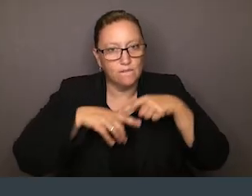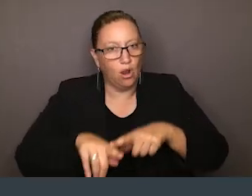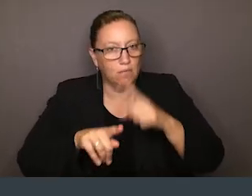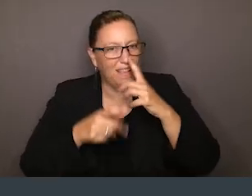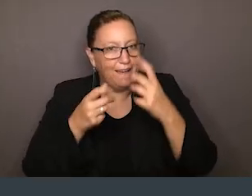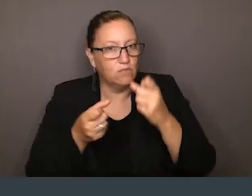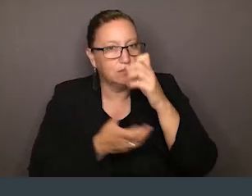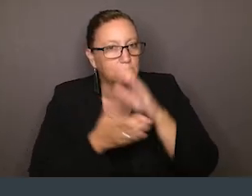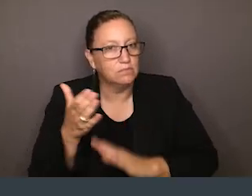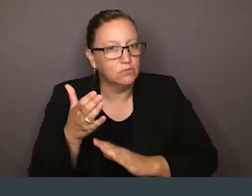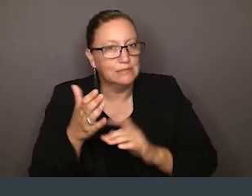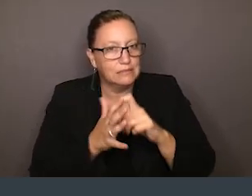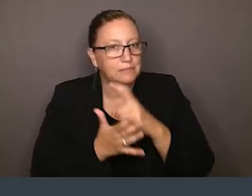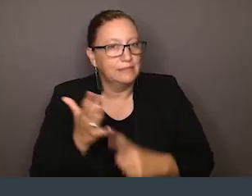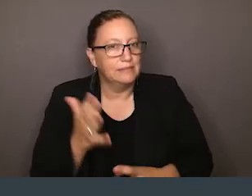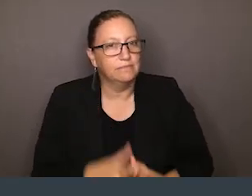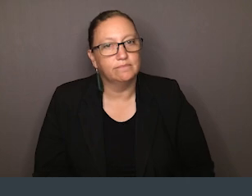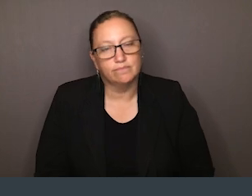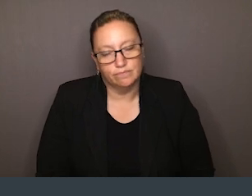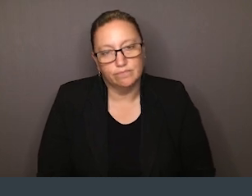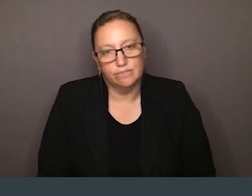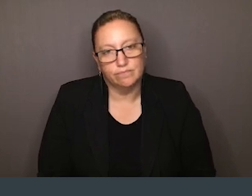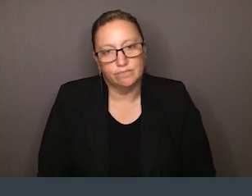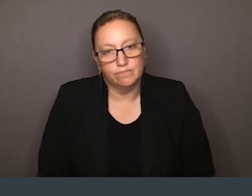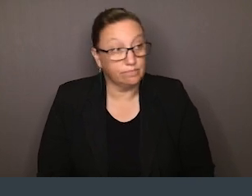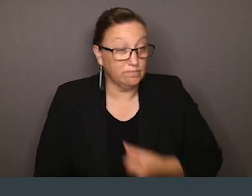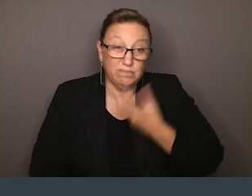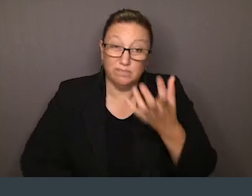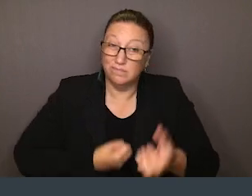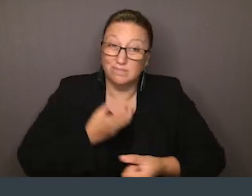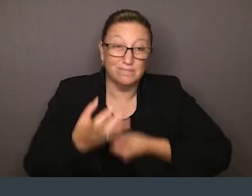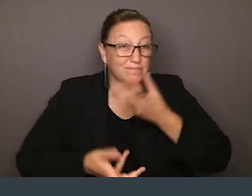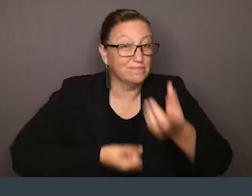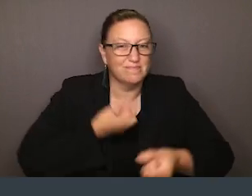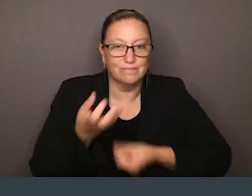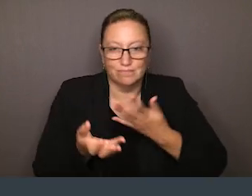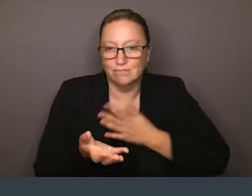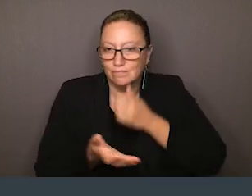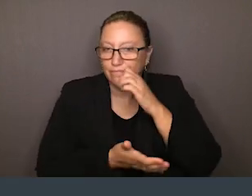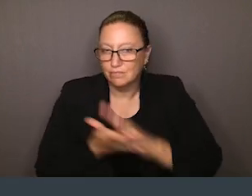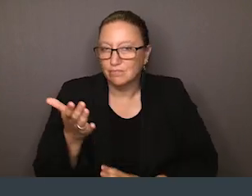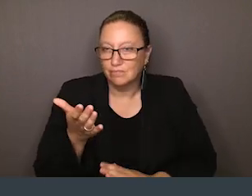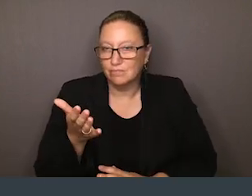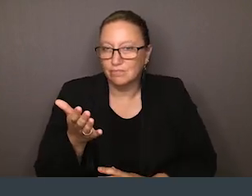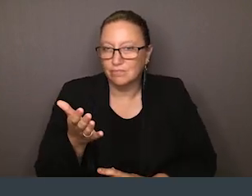the experience of people with disability sharing what they'd